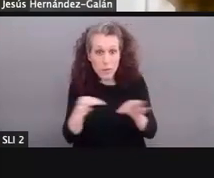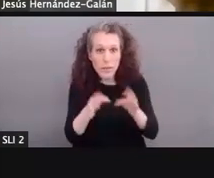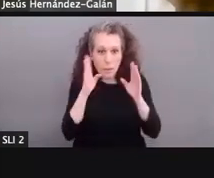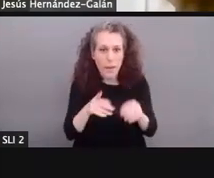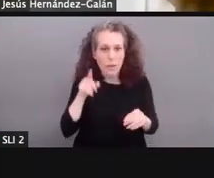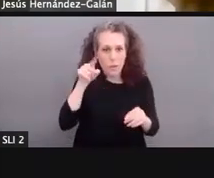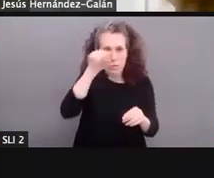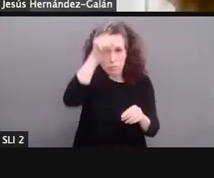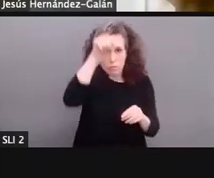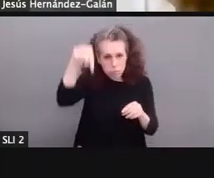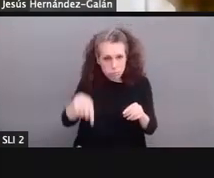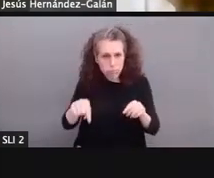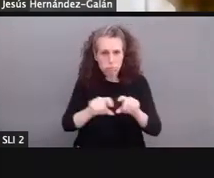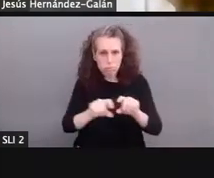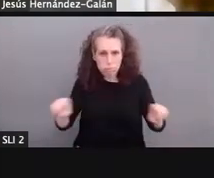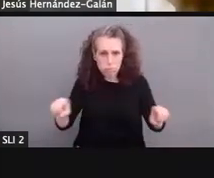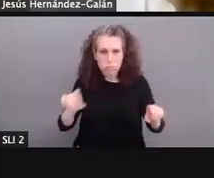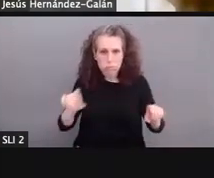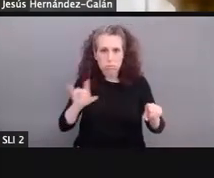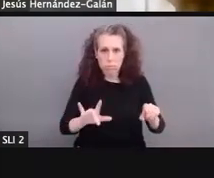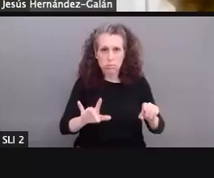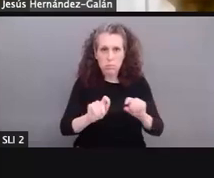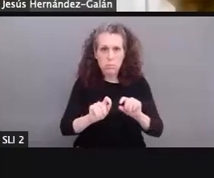captions in the Zoom,